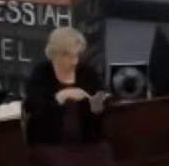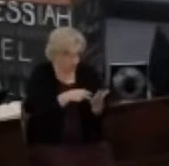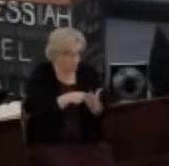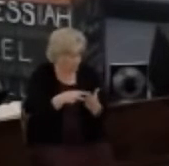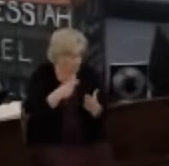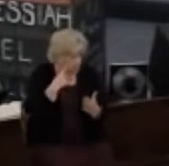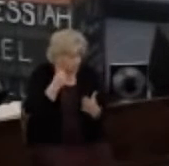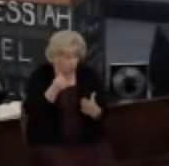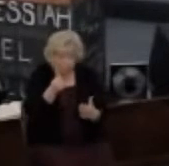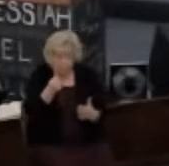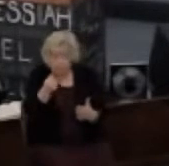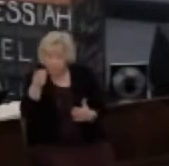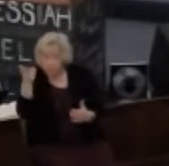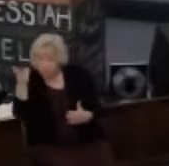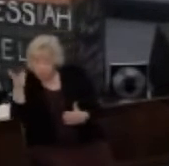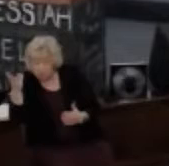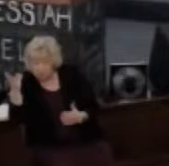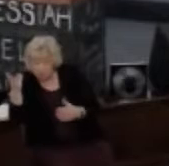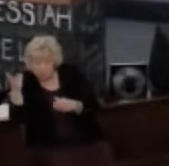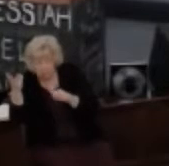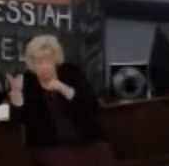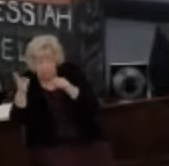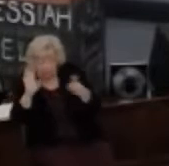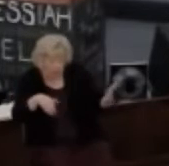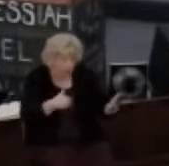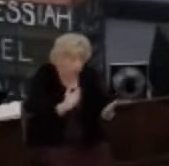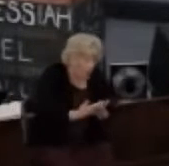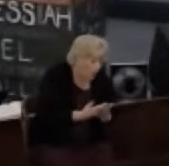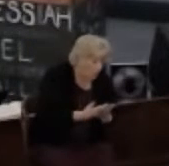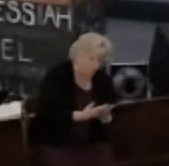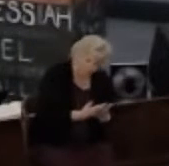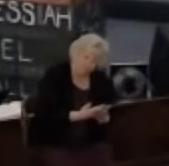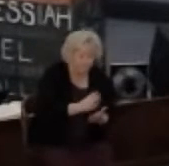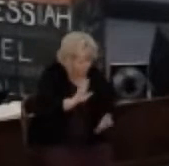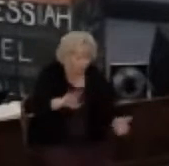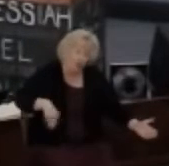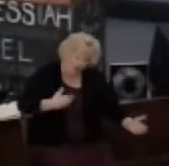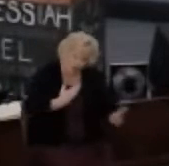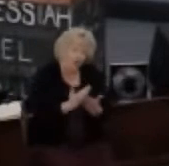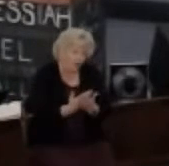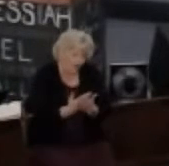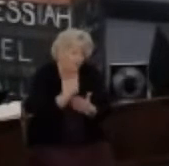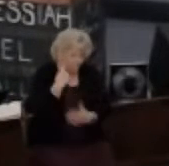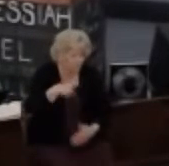a few of us? It's written for every single one of us.